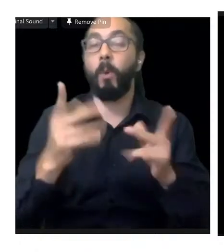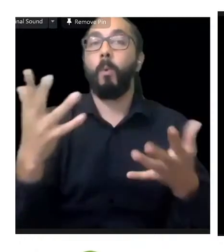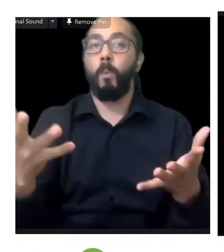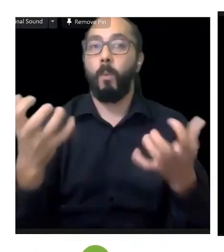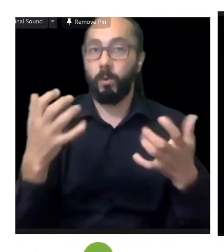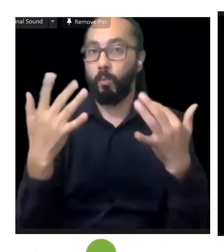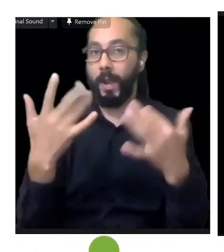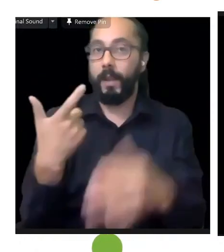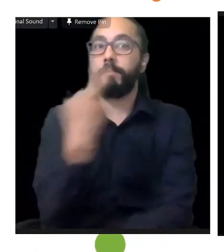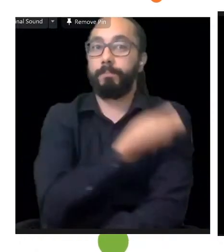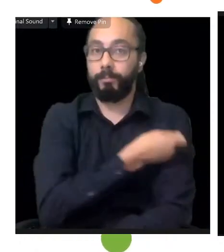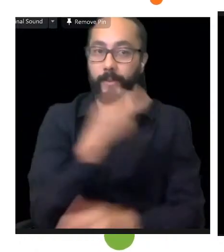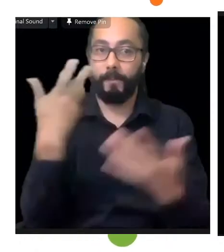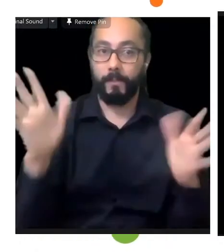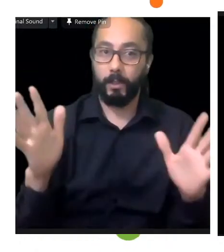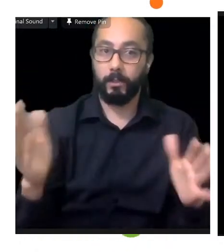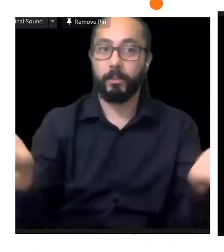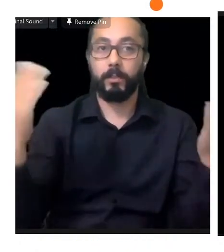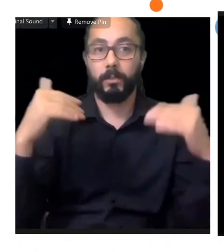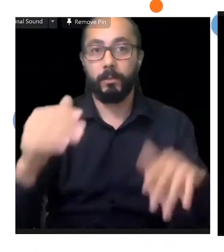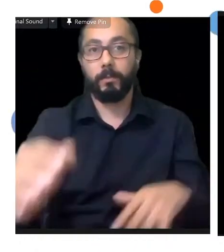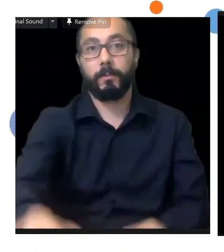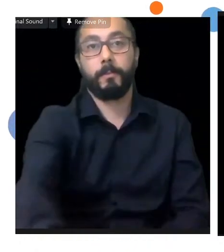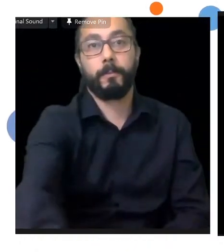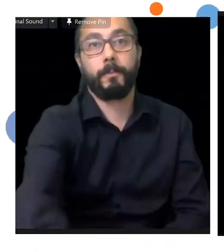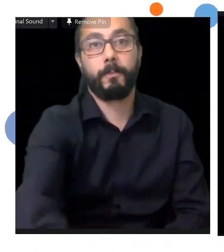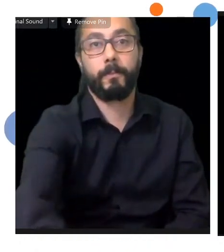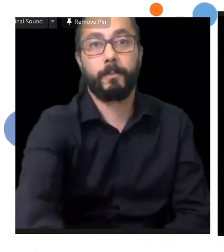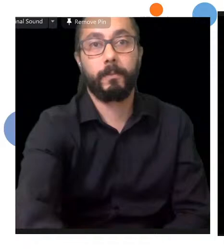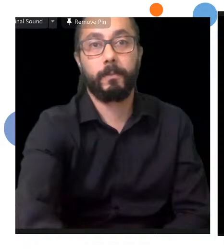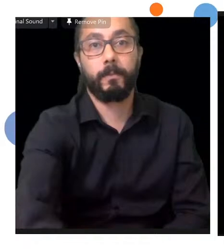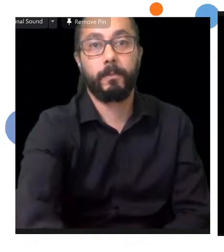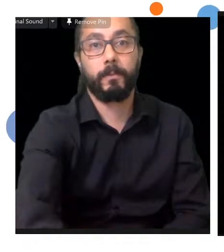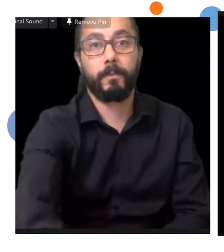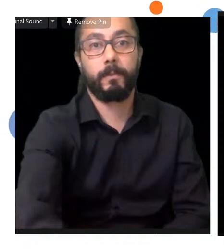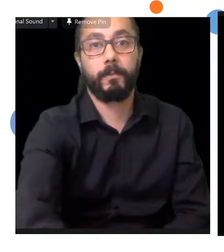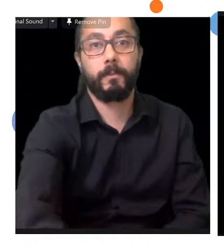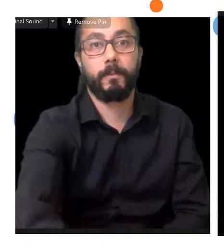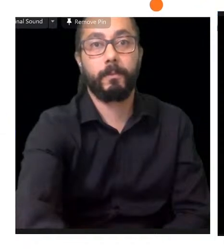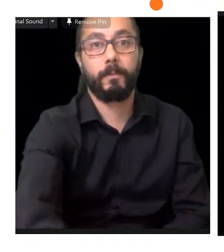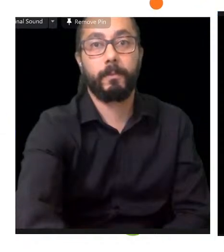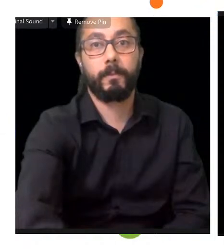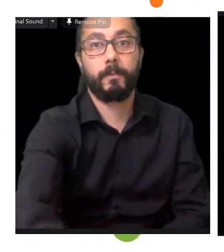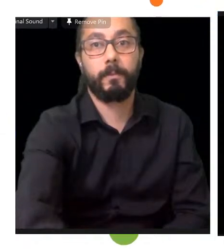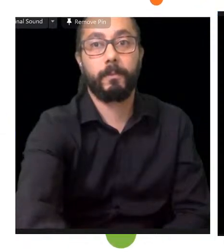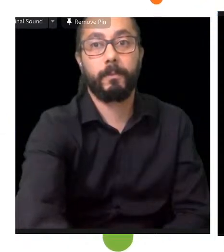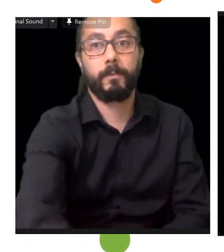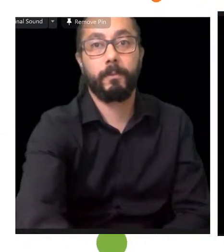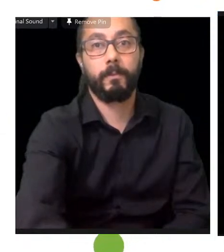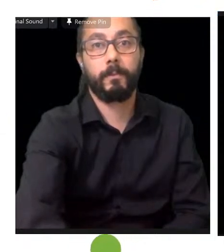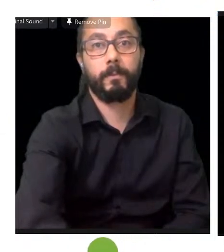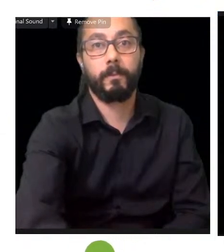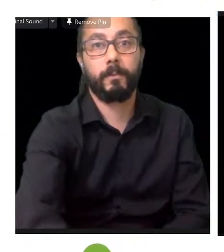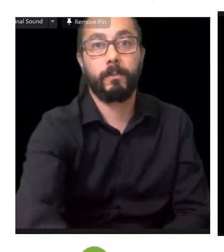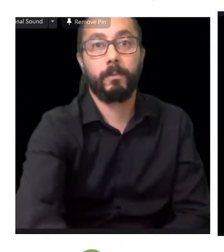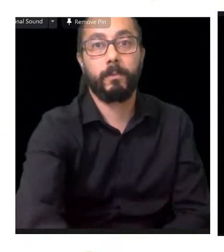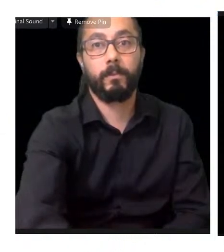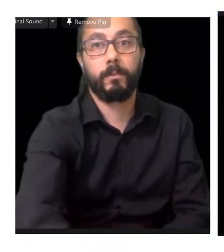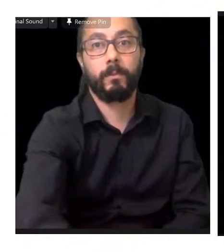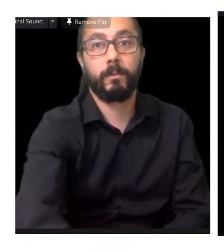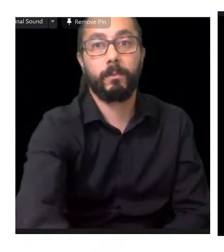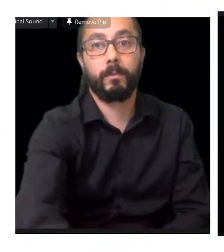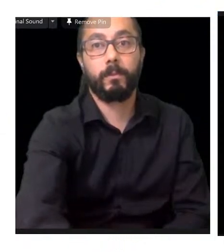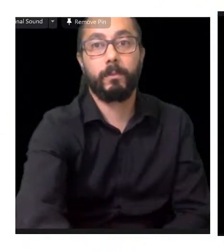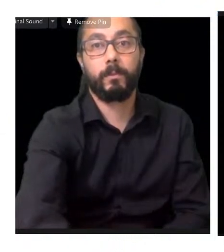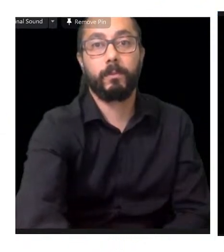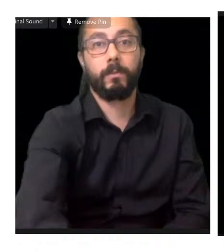unsure. Vaccine continuing to be a key signal. If there's any progress on a vaccine or as vaccines get rolled out, you could probably